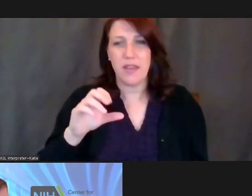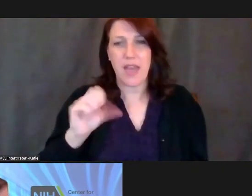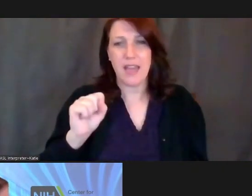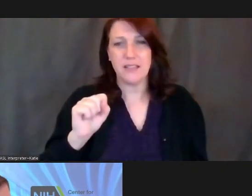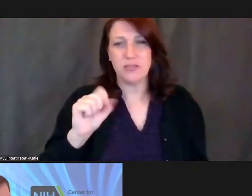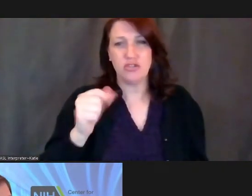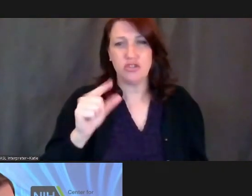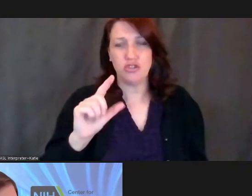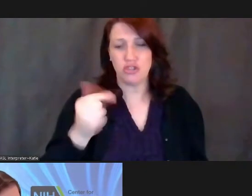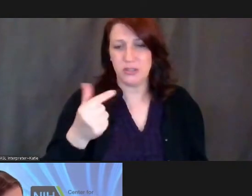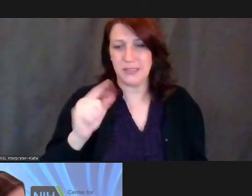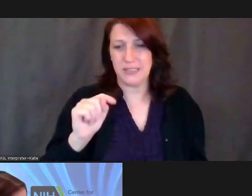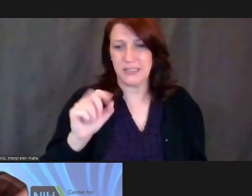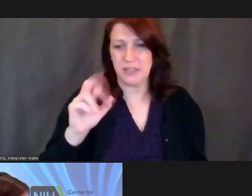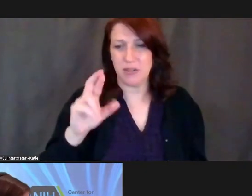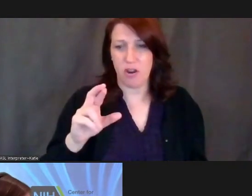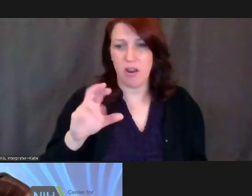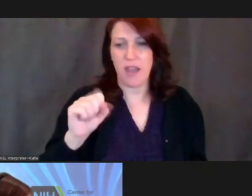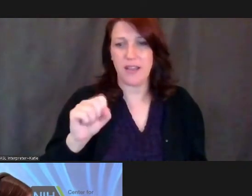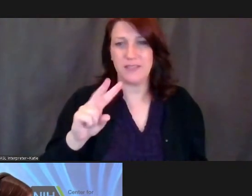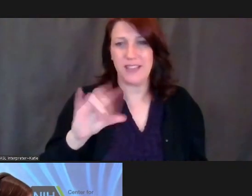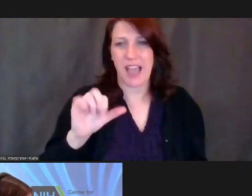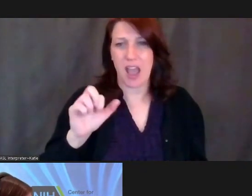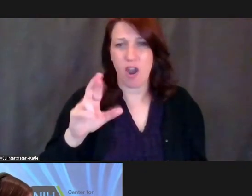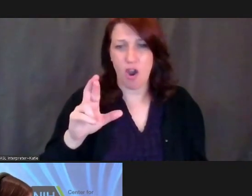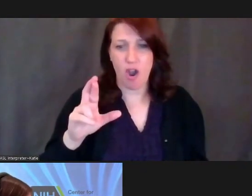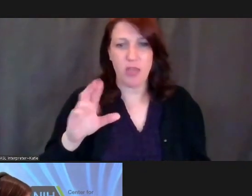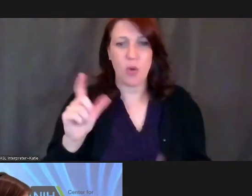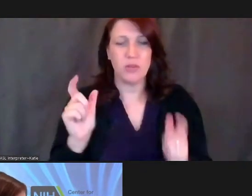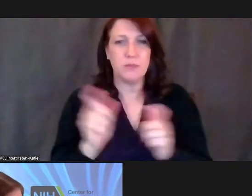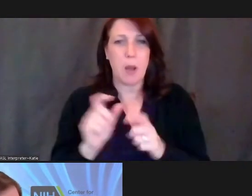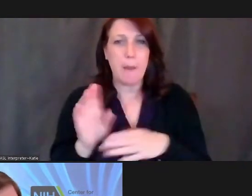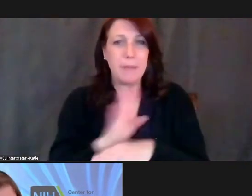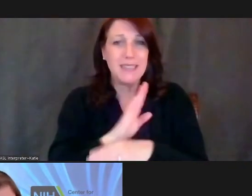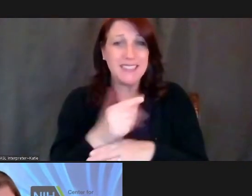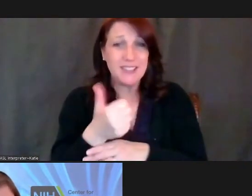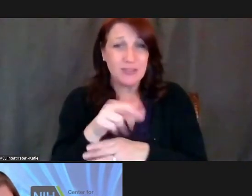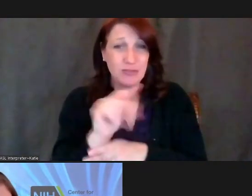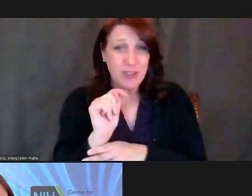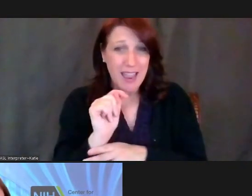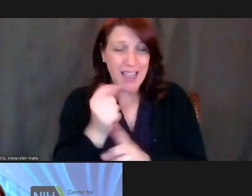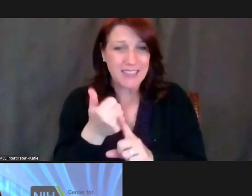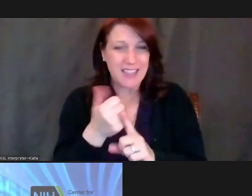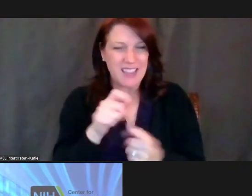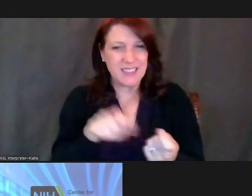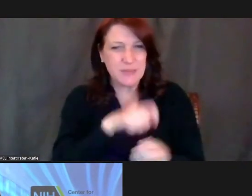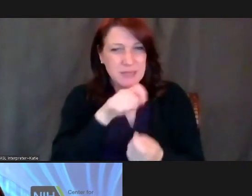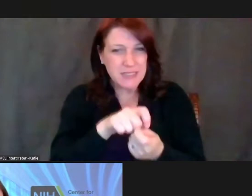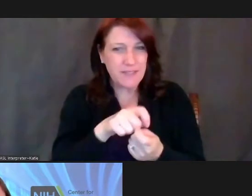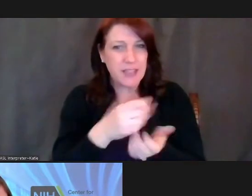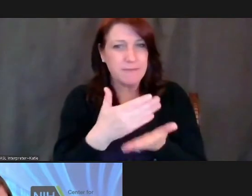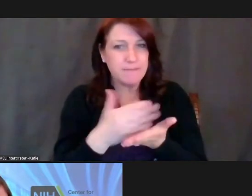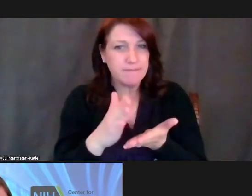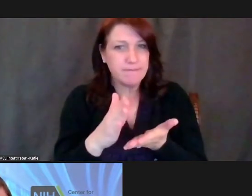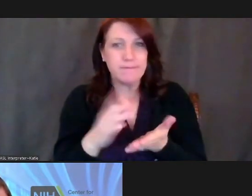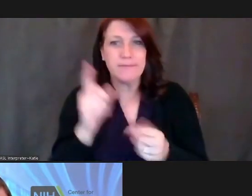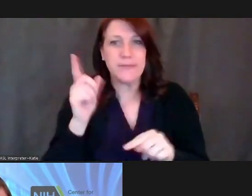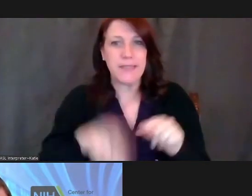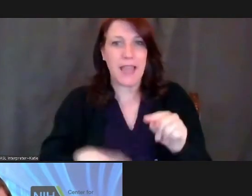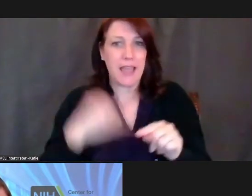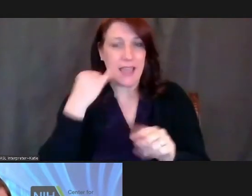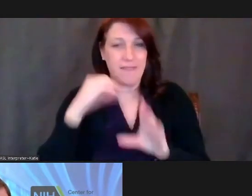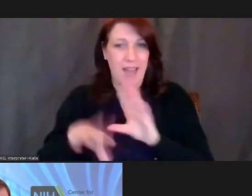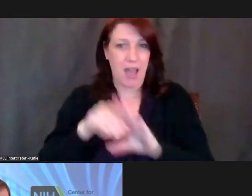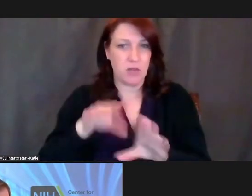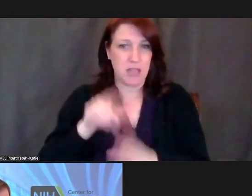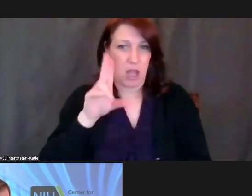grants, where the funding opportunity announcement may explicitly exclude applicants from outside the US. And there